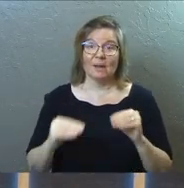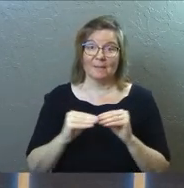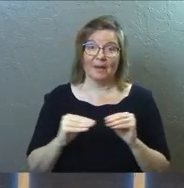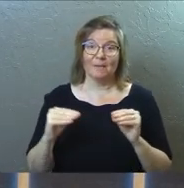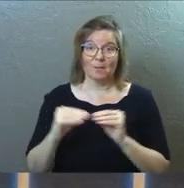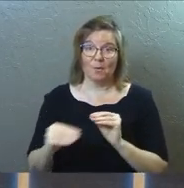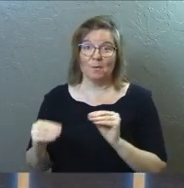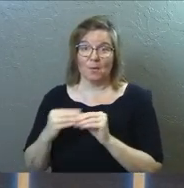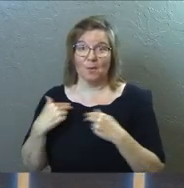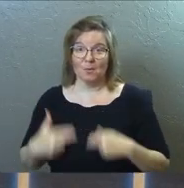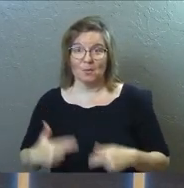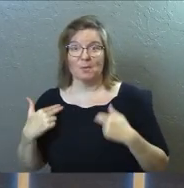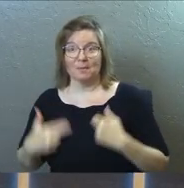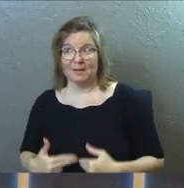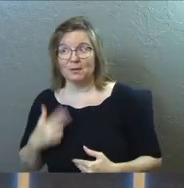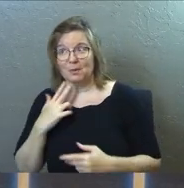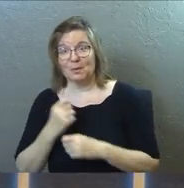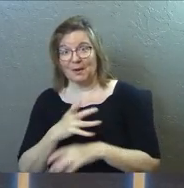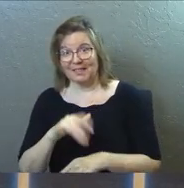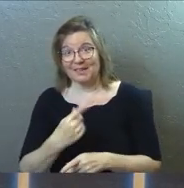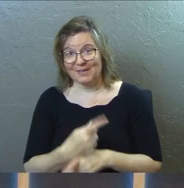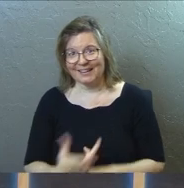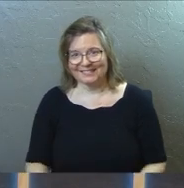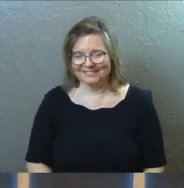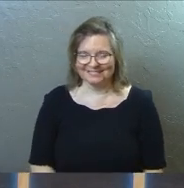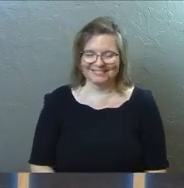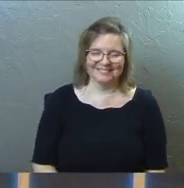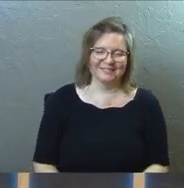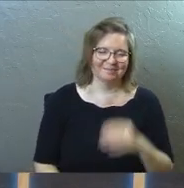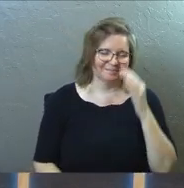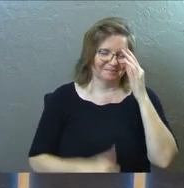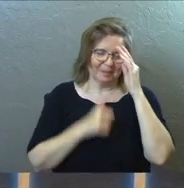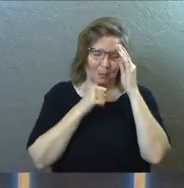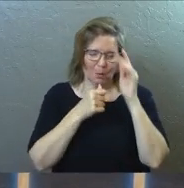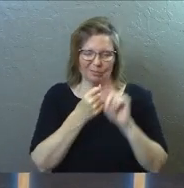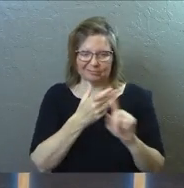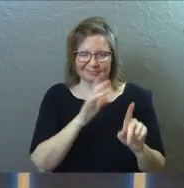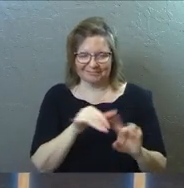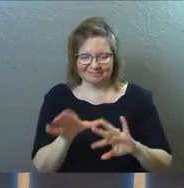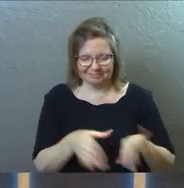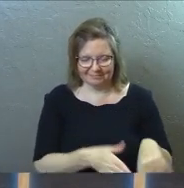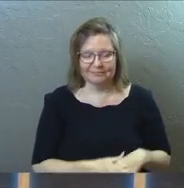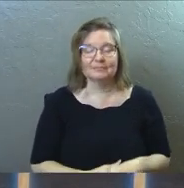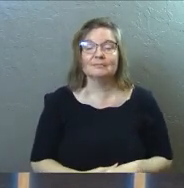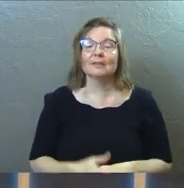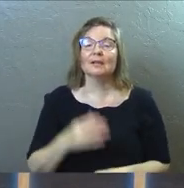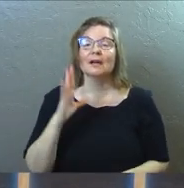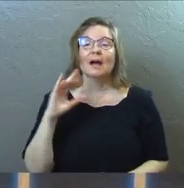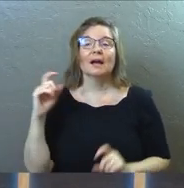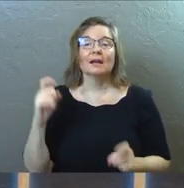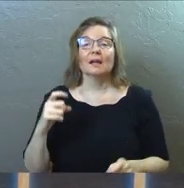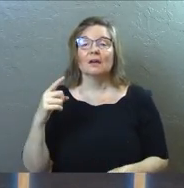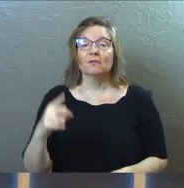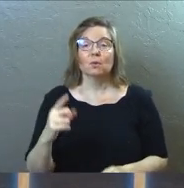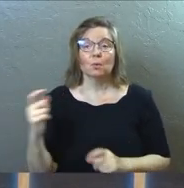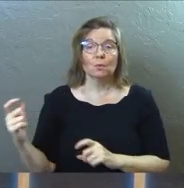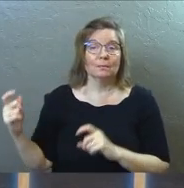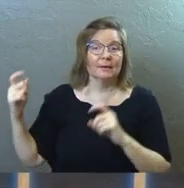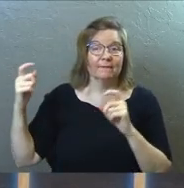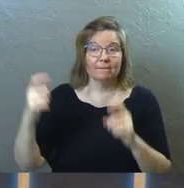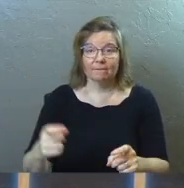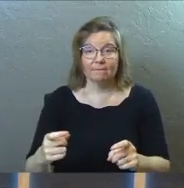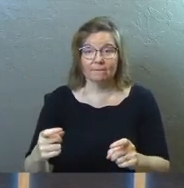multiple humans. You know what causes that, right? We won't get into that. But God gave you a